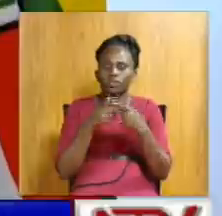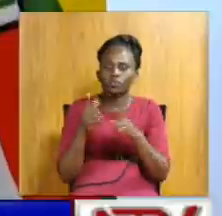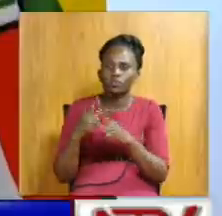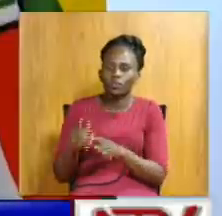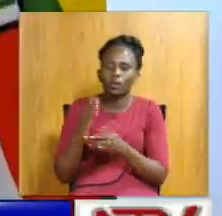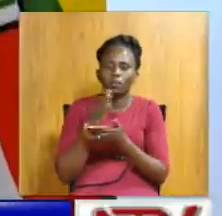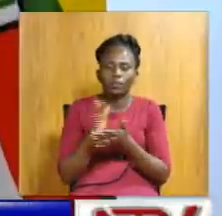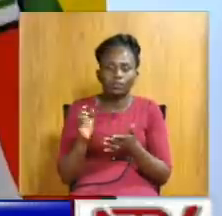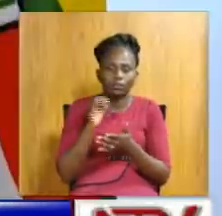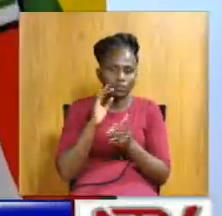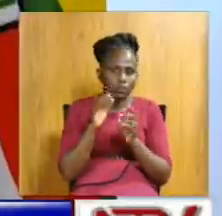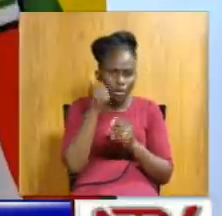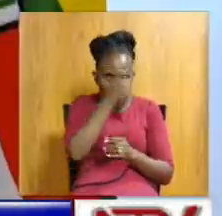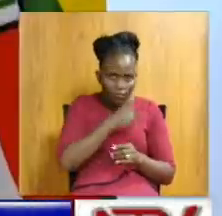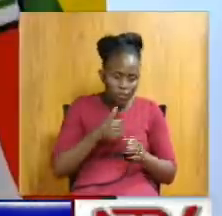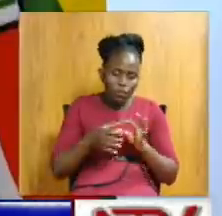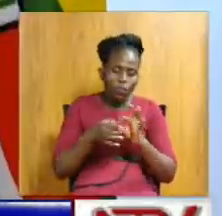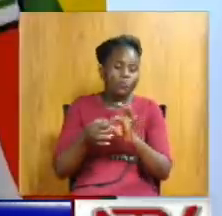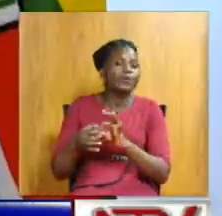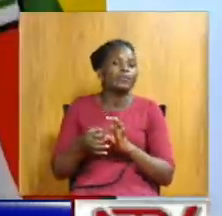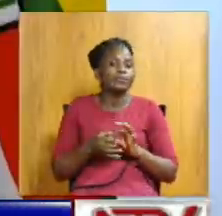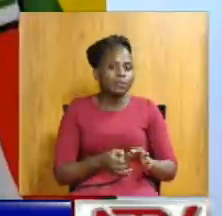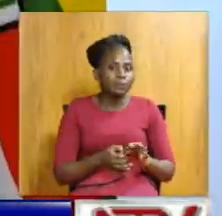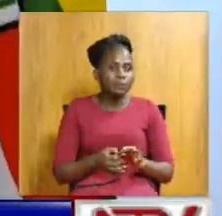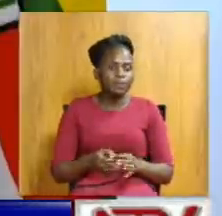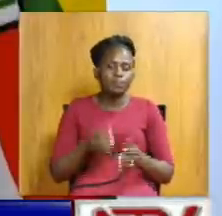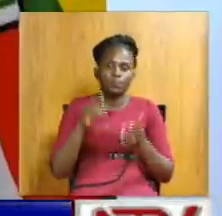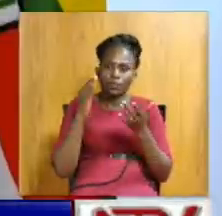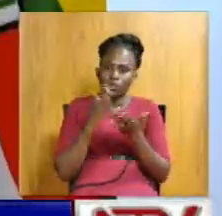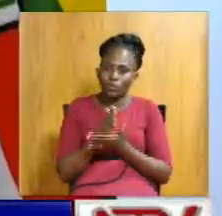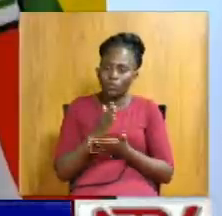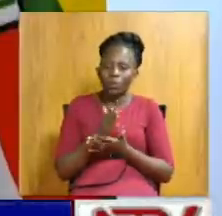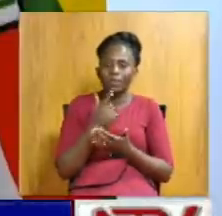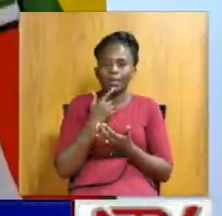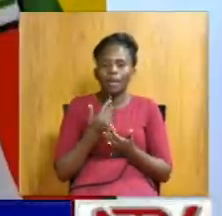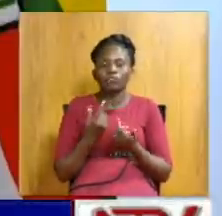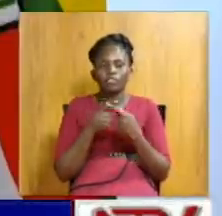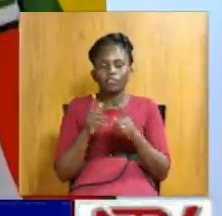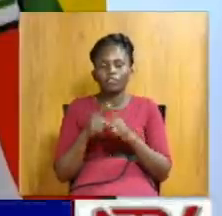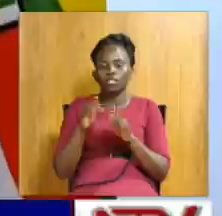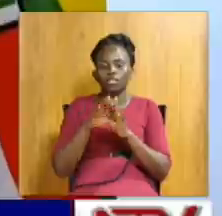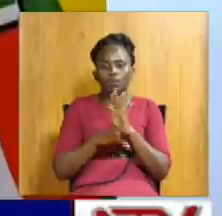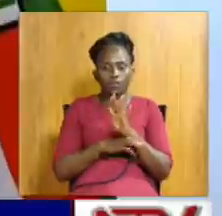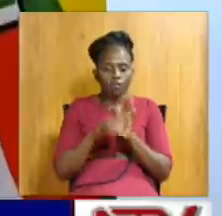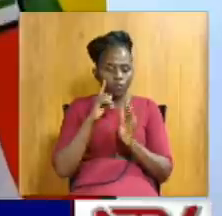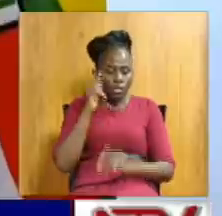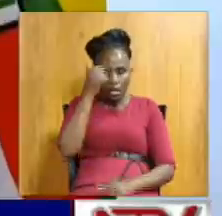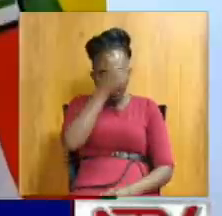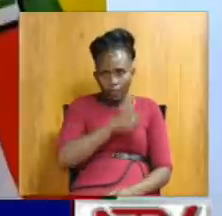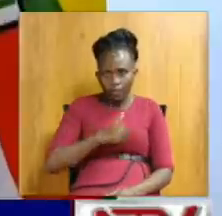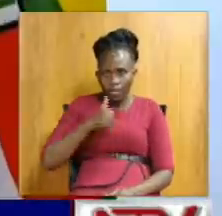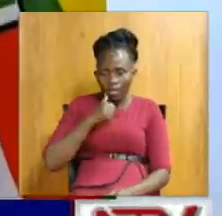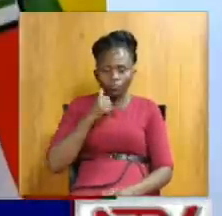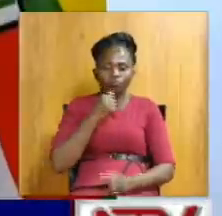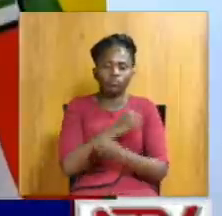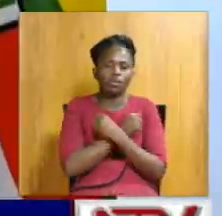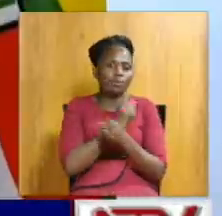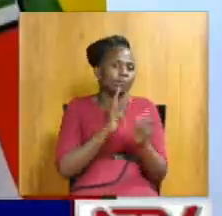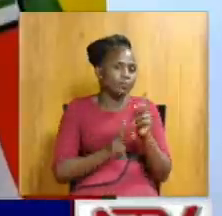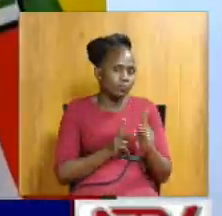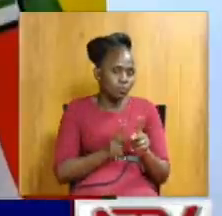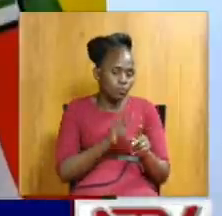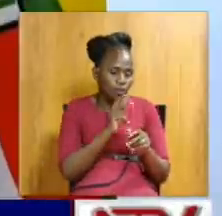Patriots cooperating. The respective chapters of African Patriots have developed great